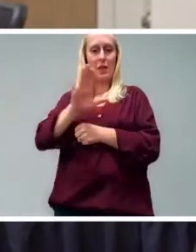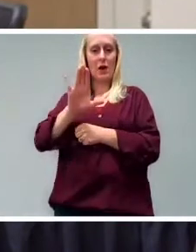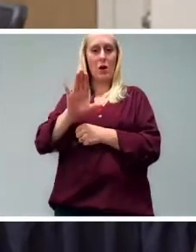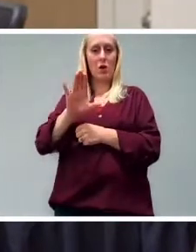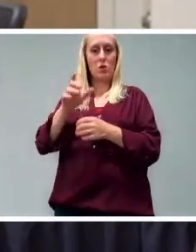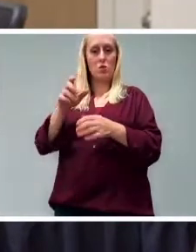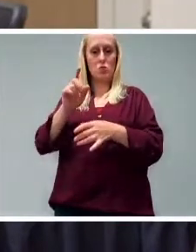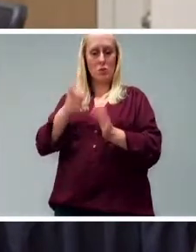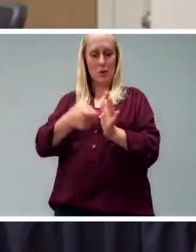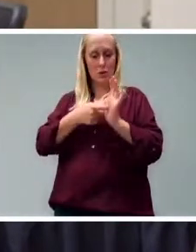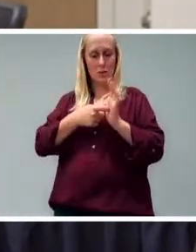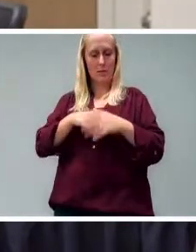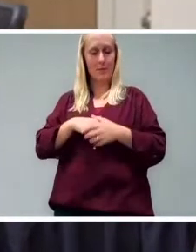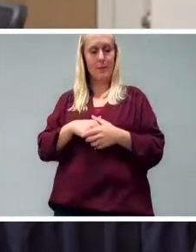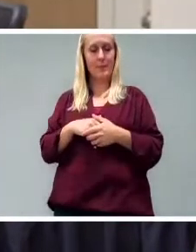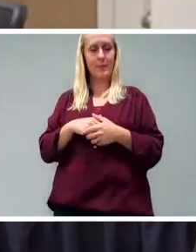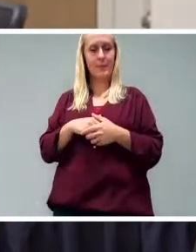obligations.